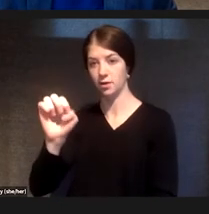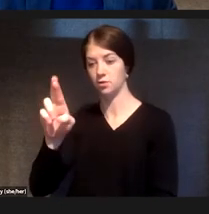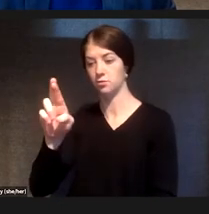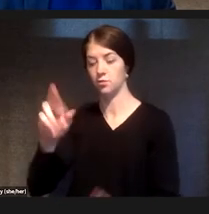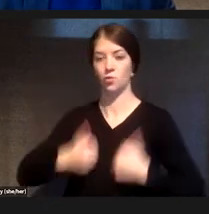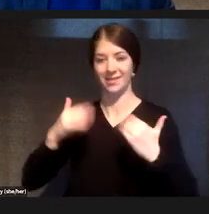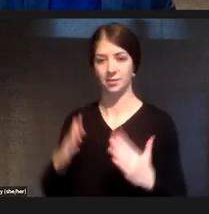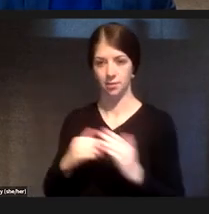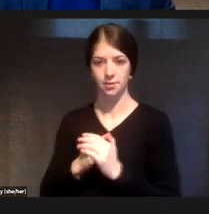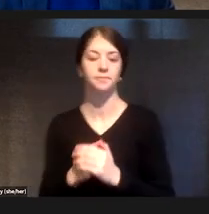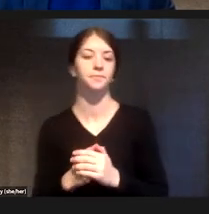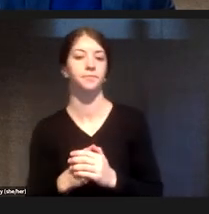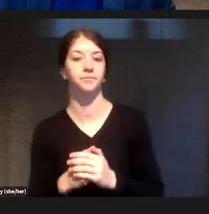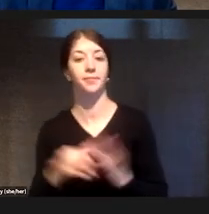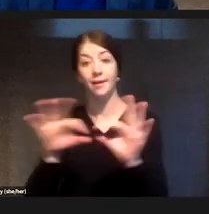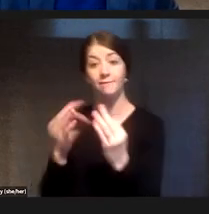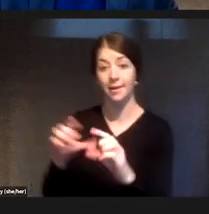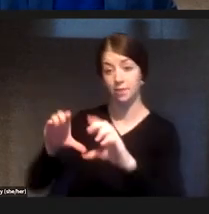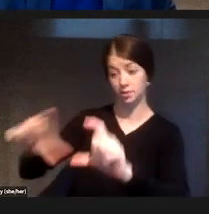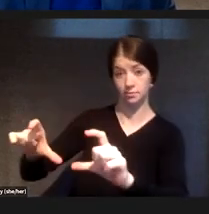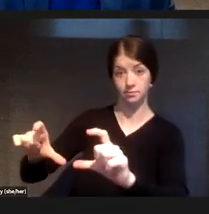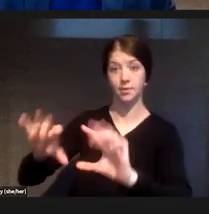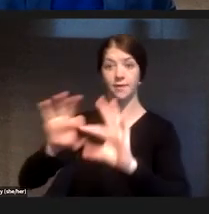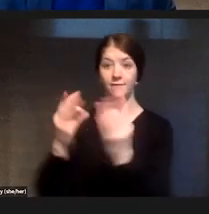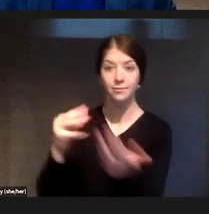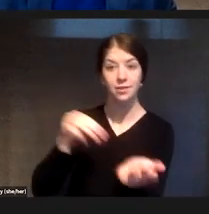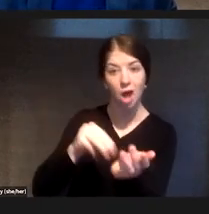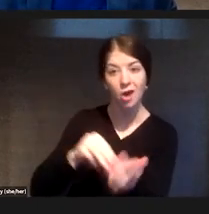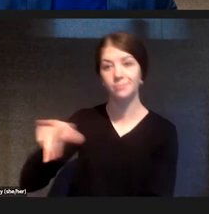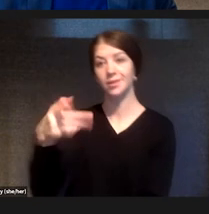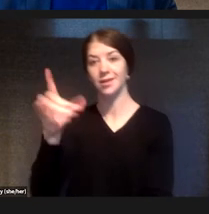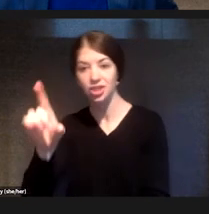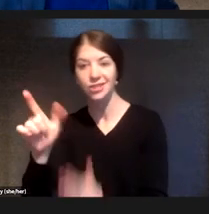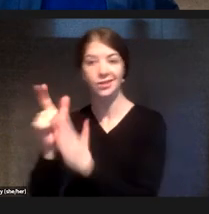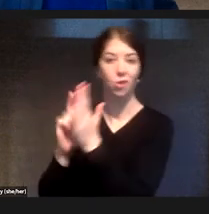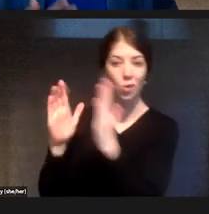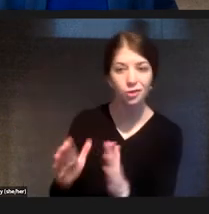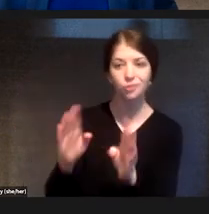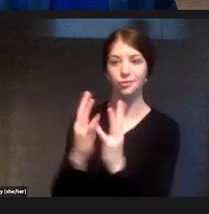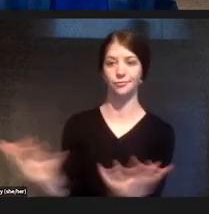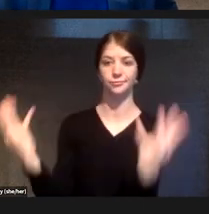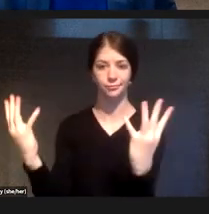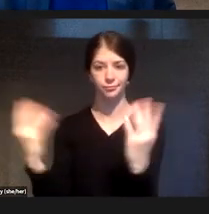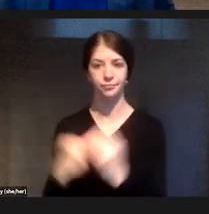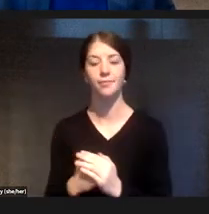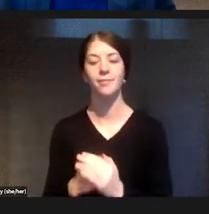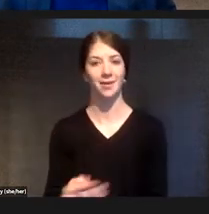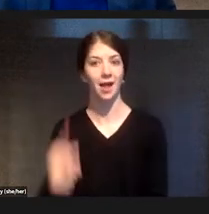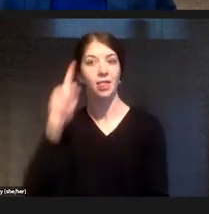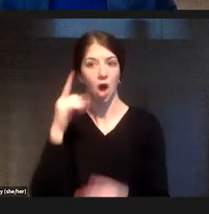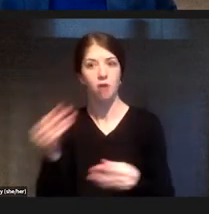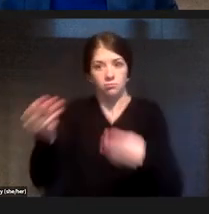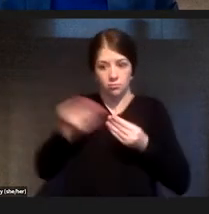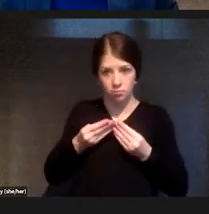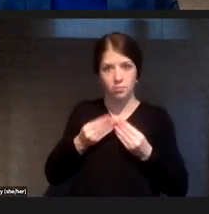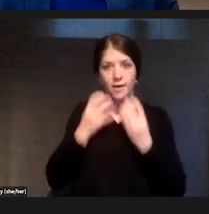throughout, my family of physicians and PhDs and lawyers. And it was these things that I thought gave me value until in my